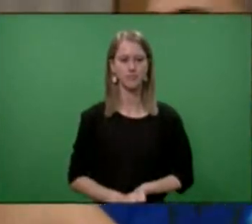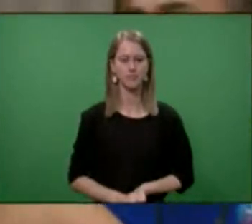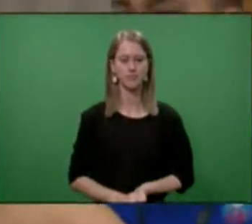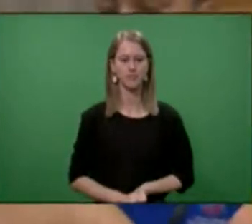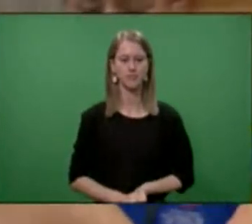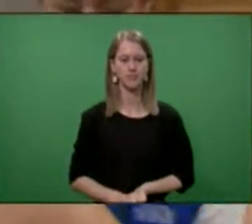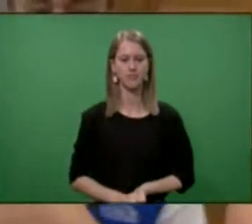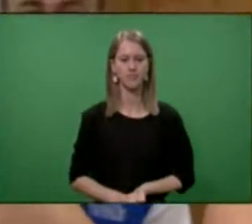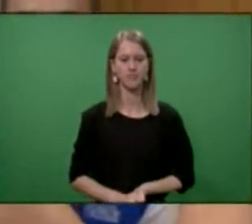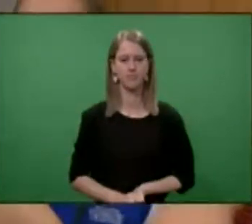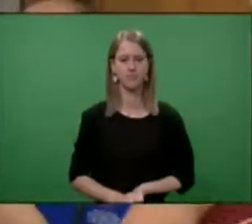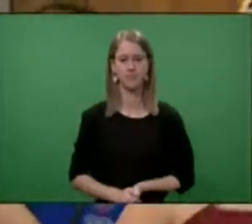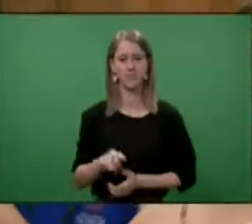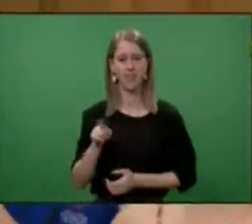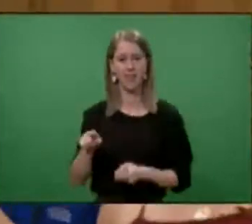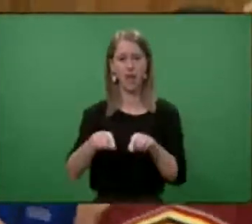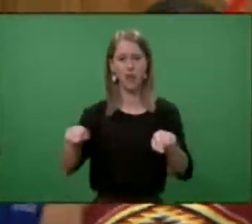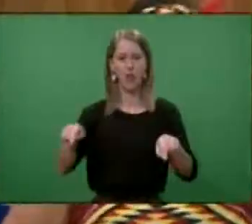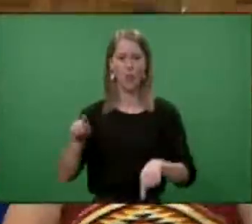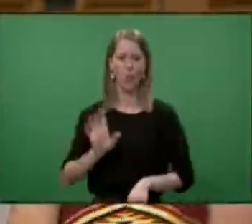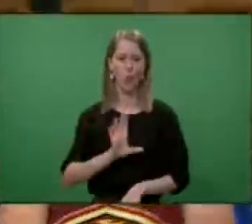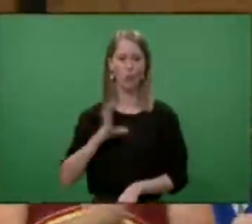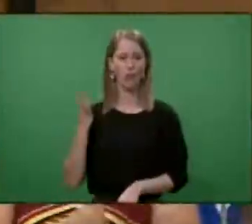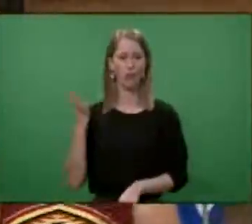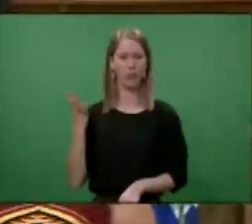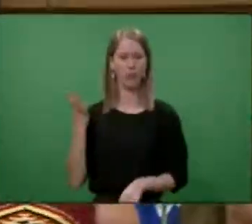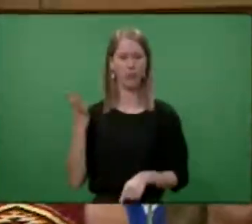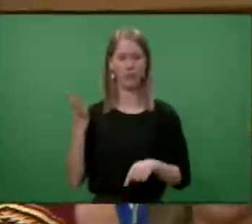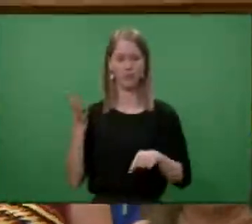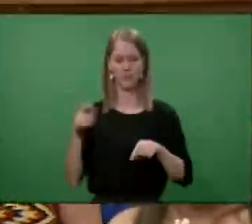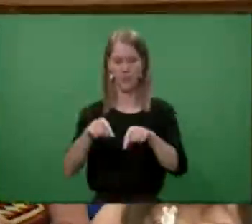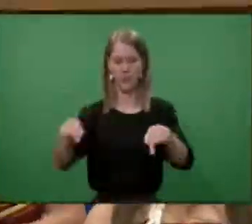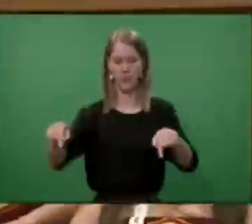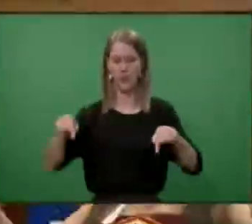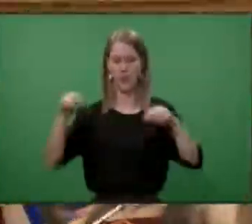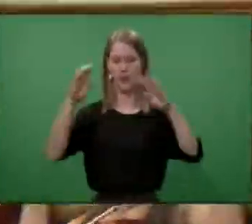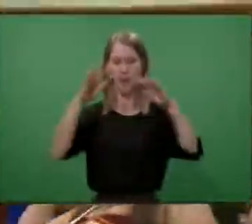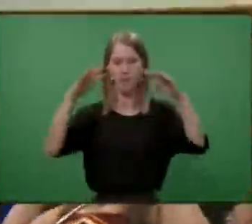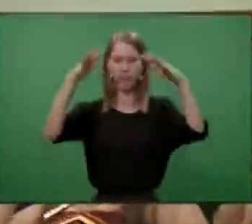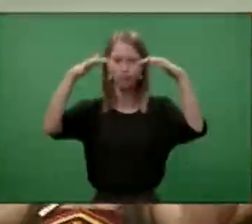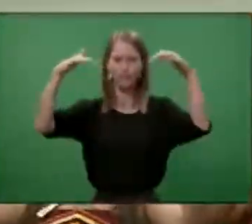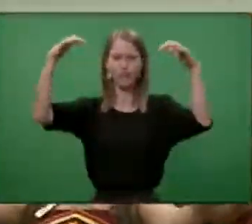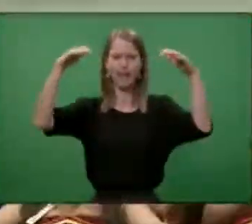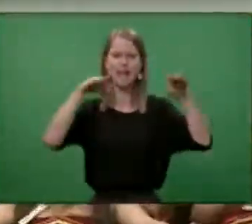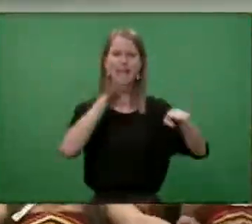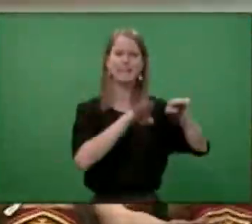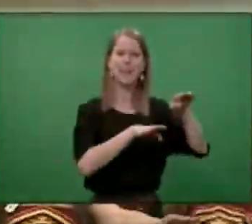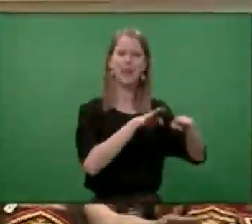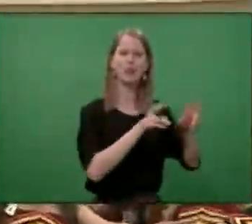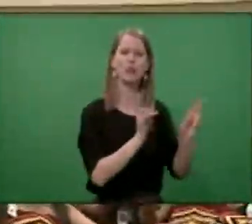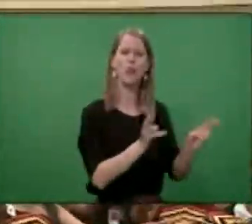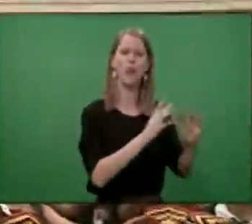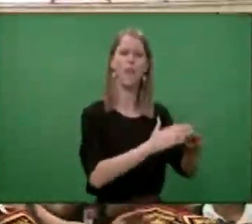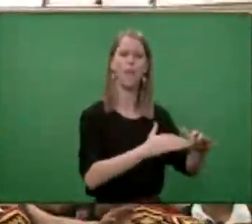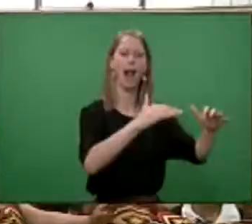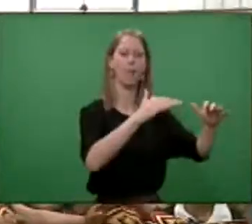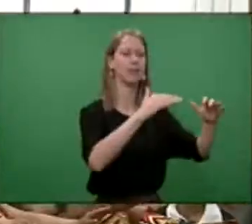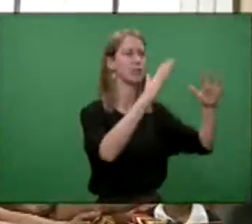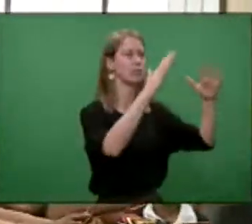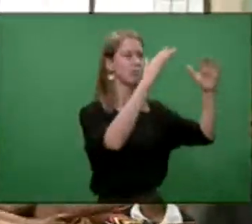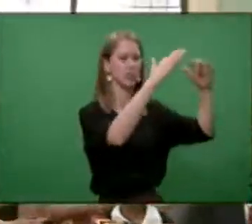The Council Chamber is a very grand room. It's surrounded on its upper floors by galleries similar to those above the Chamber of the House of